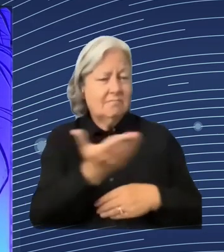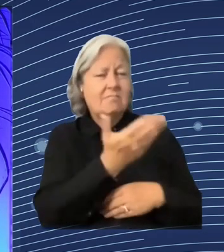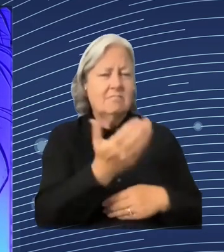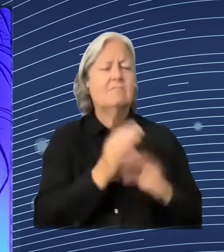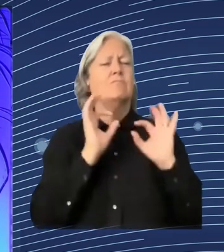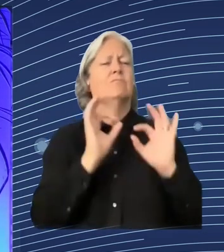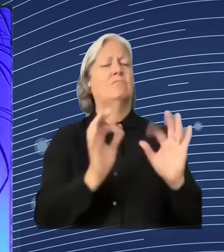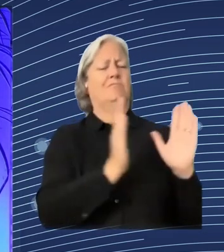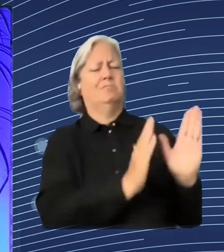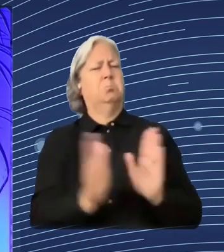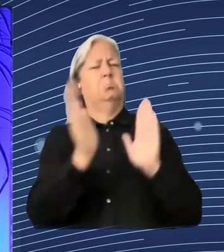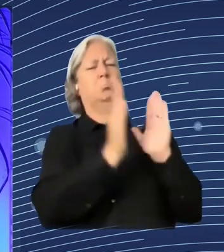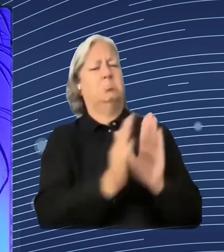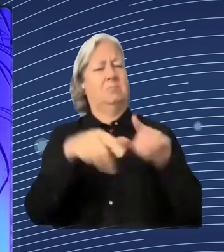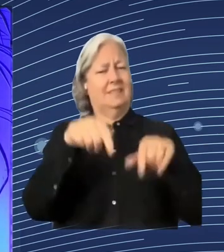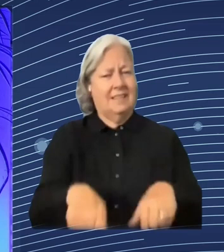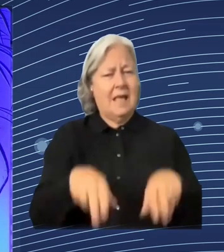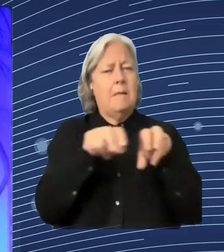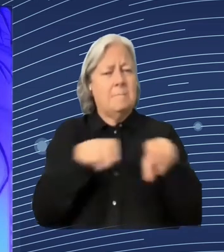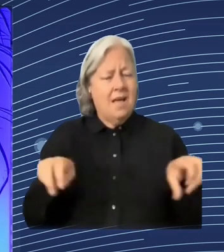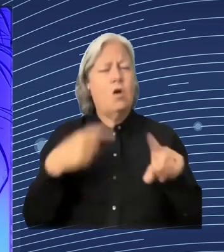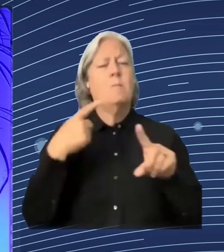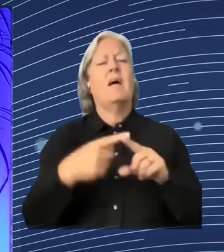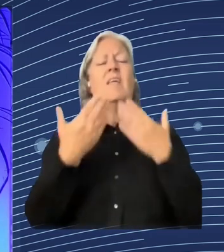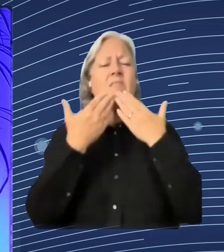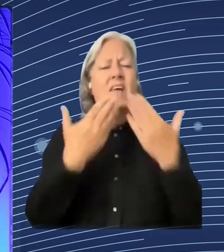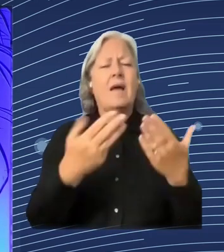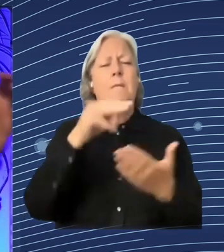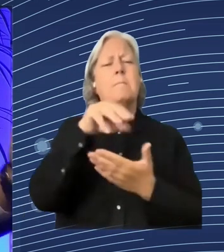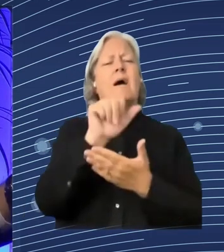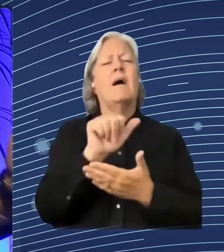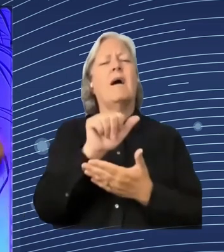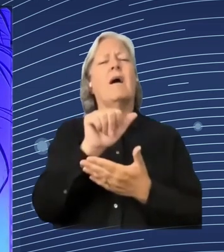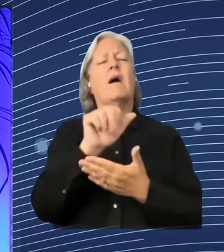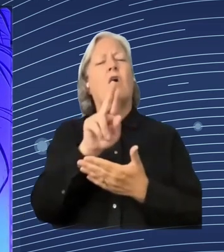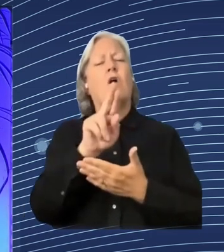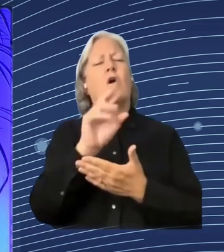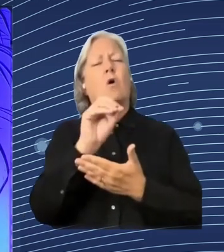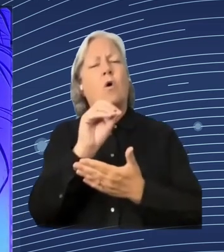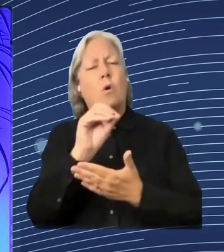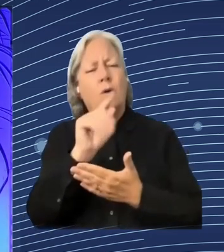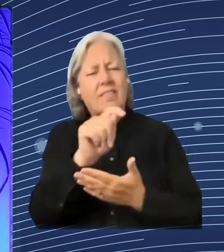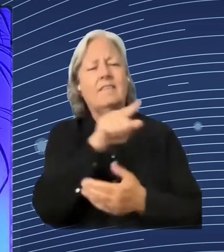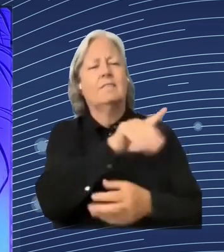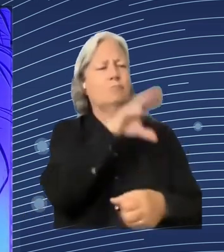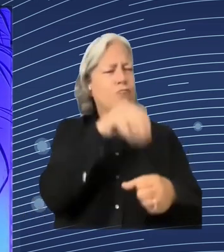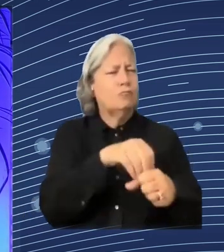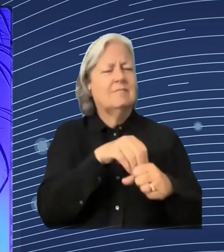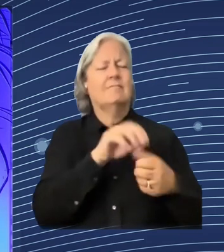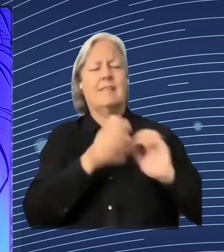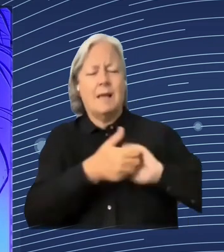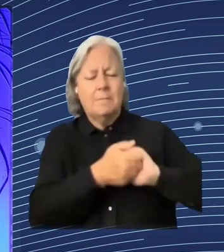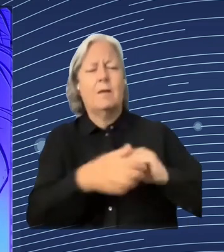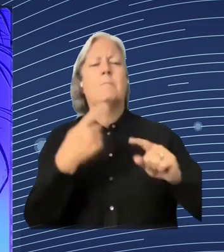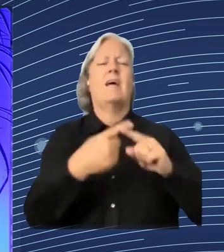this panel. And on my personal behalf, I thank Margit for the fantastic collaboration. I thank all of you for your participation. And please join me in thanking our